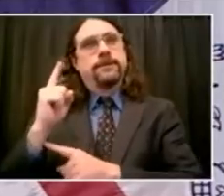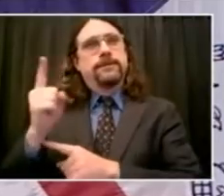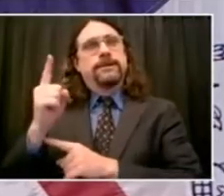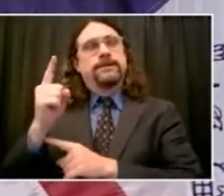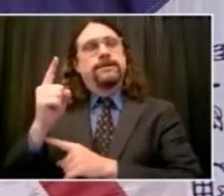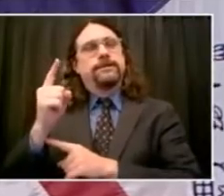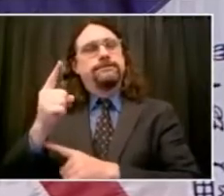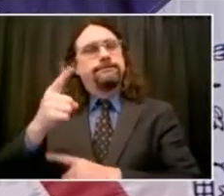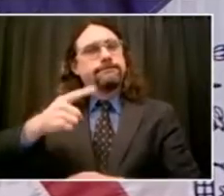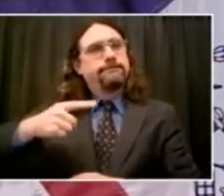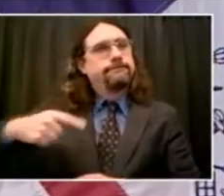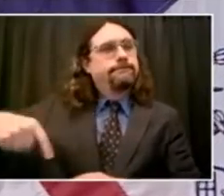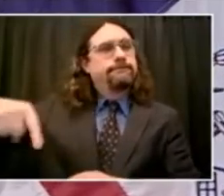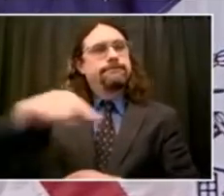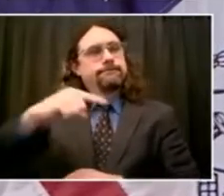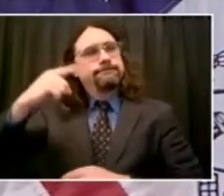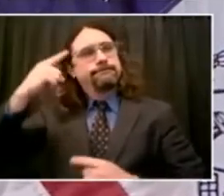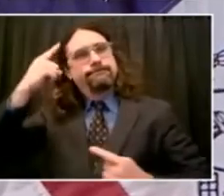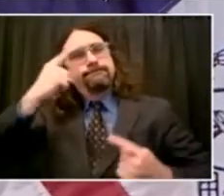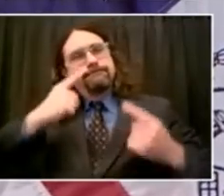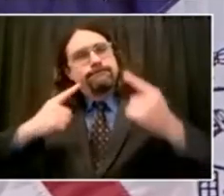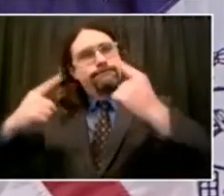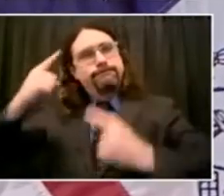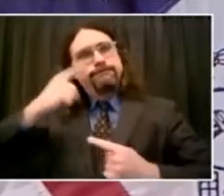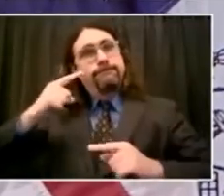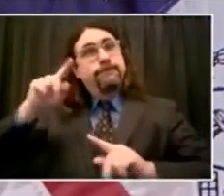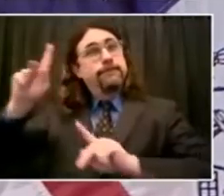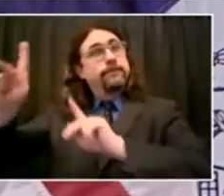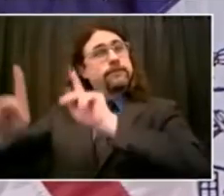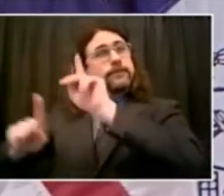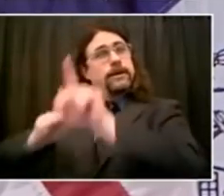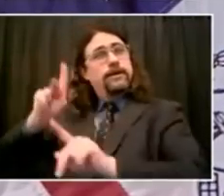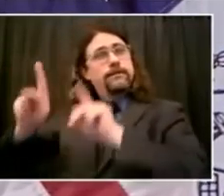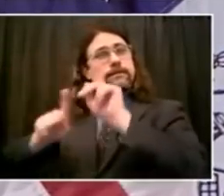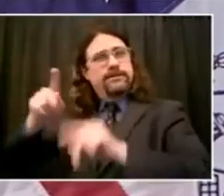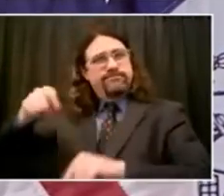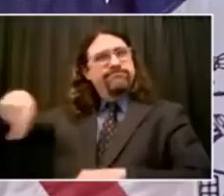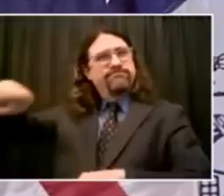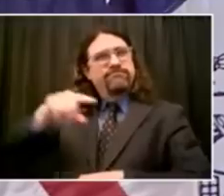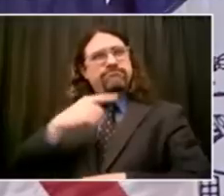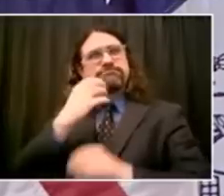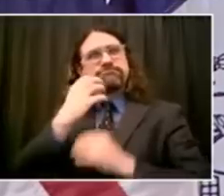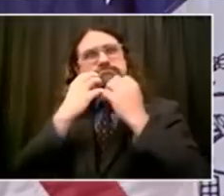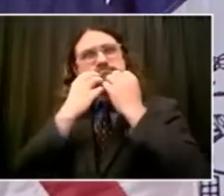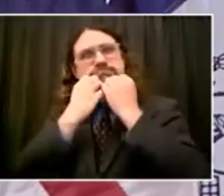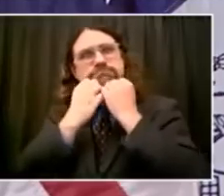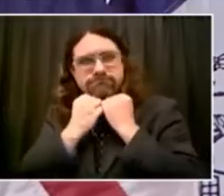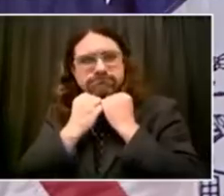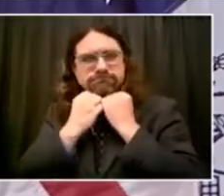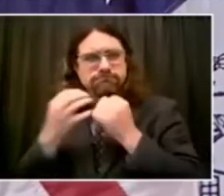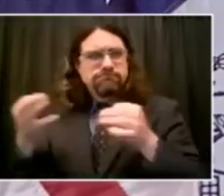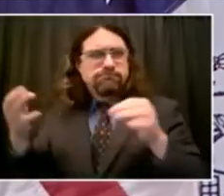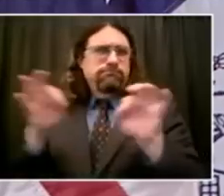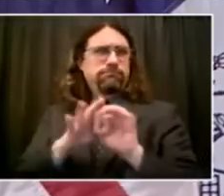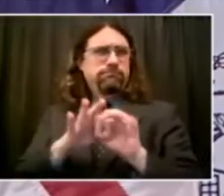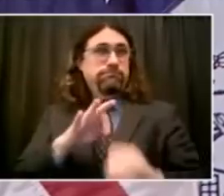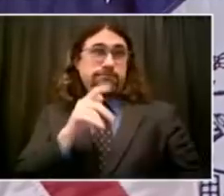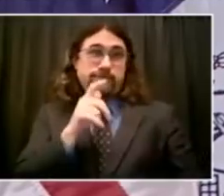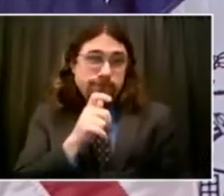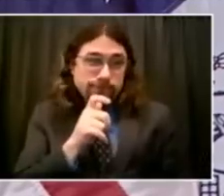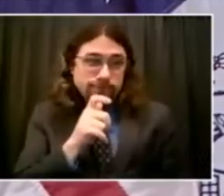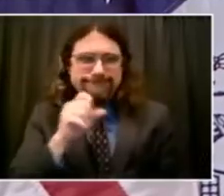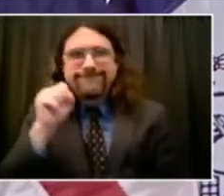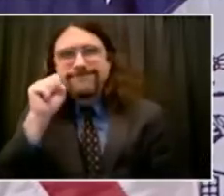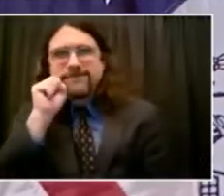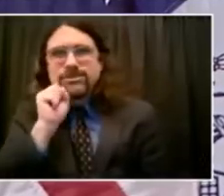because they are our elders, the folks we look up to, the folks who brought us up, the folks who got us this far. Let's take a